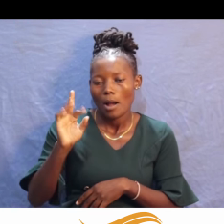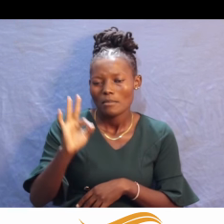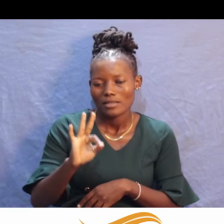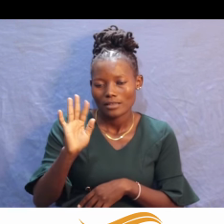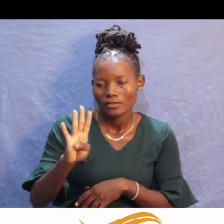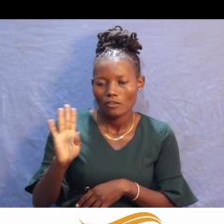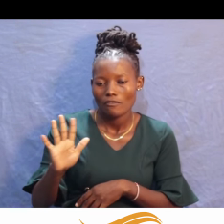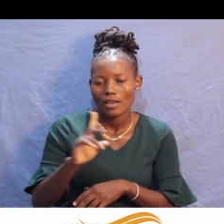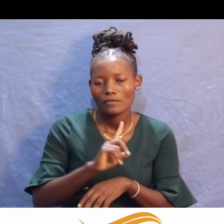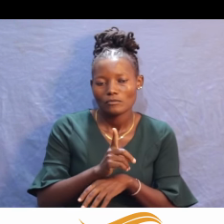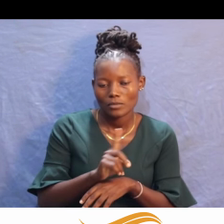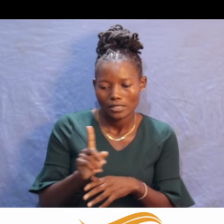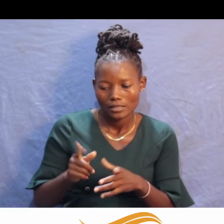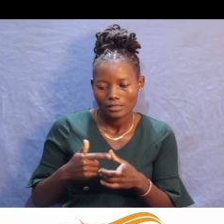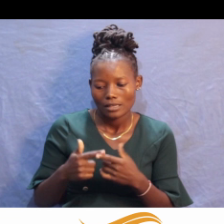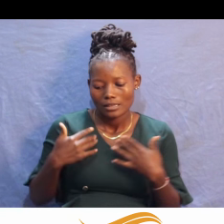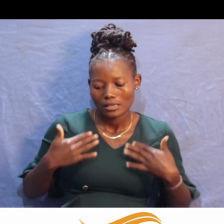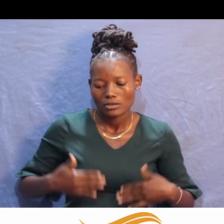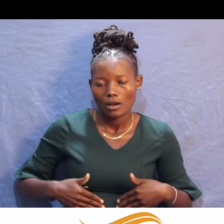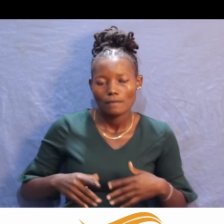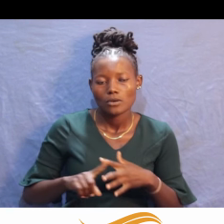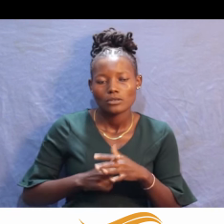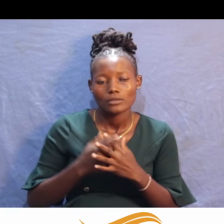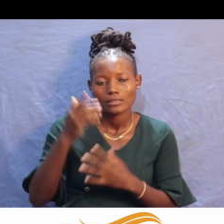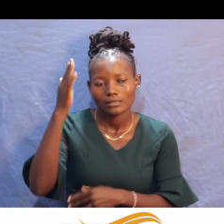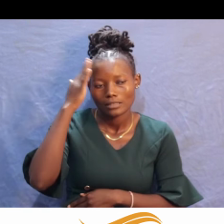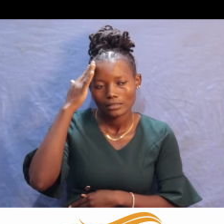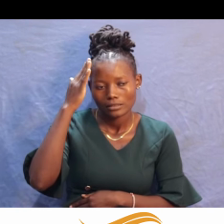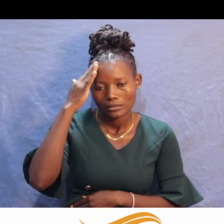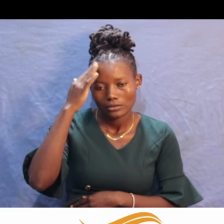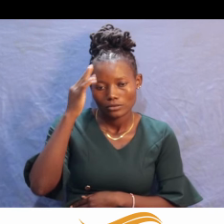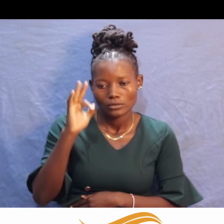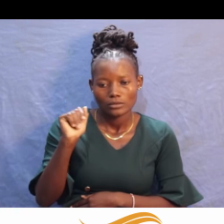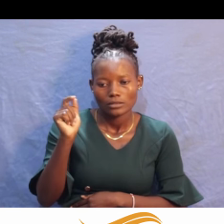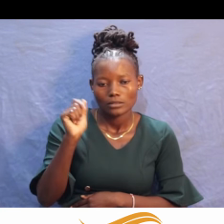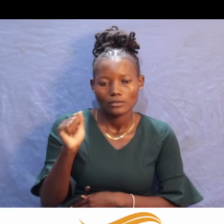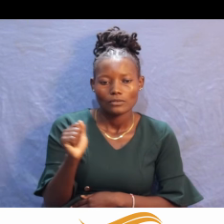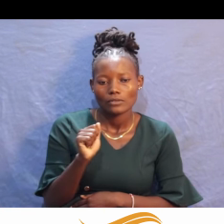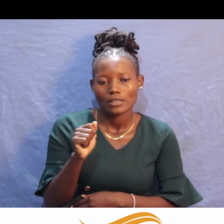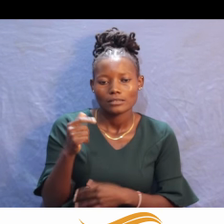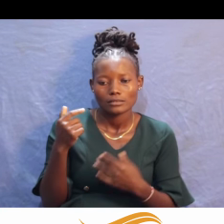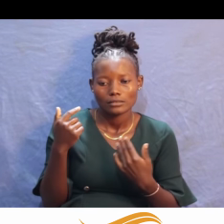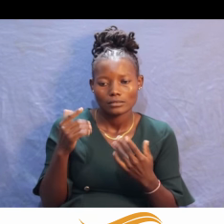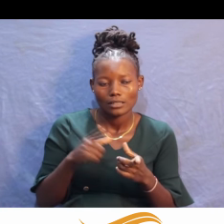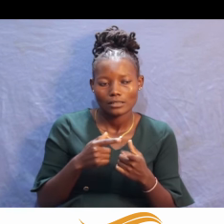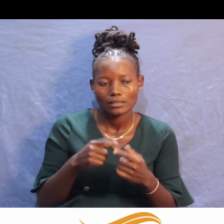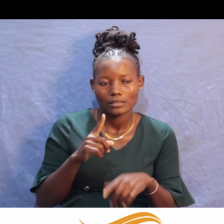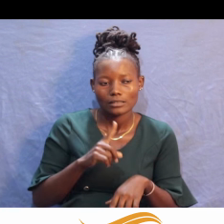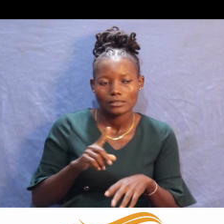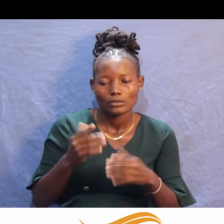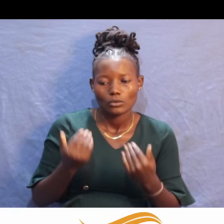into your warm up, your body will then start utilizing fats. And this is where weight control comes in.